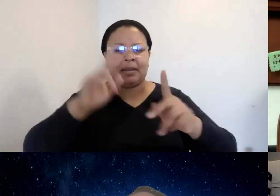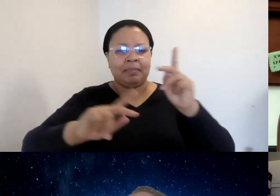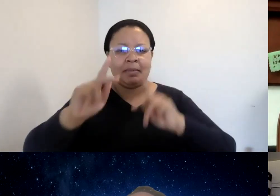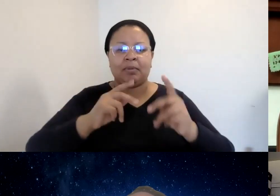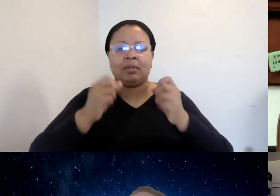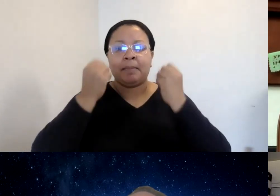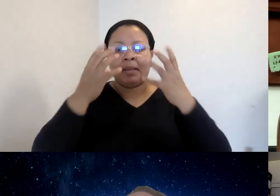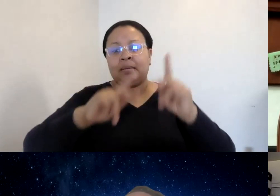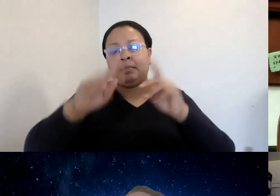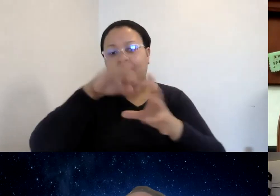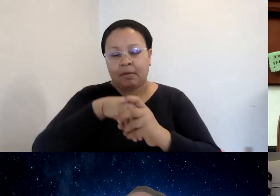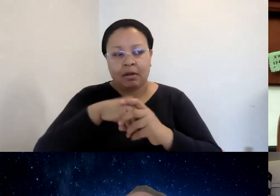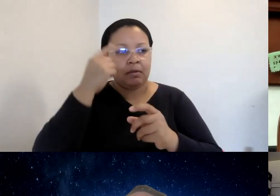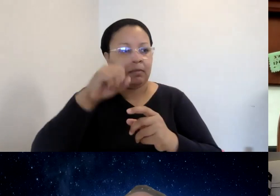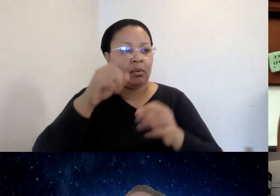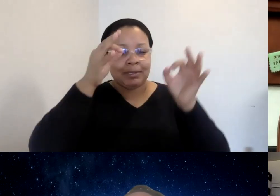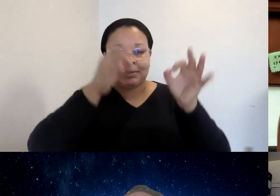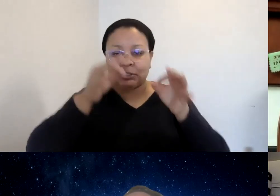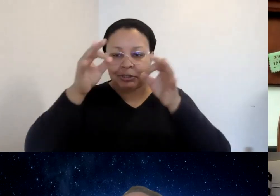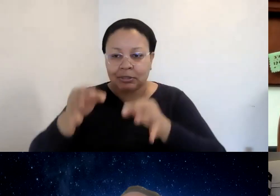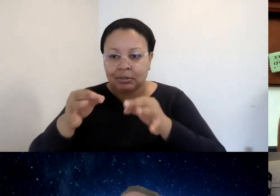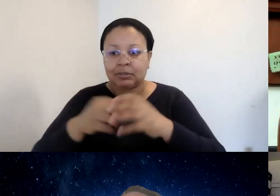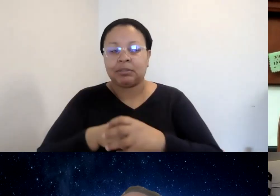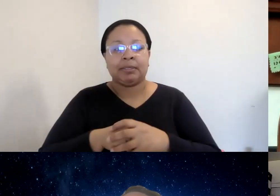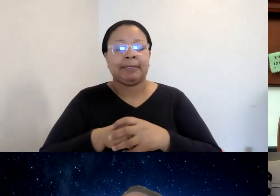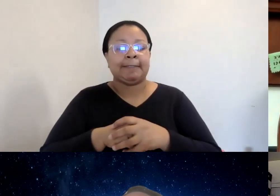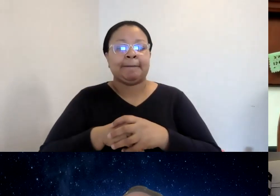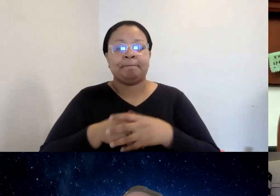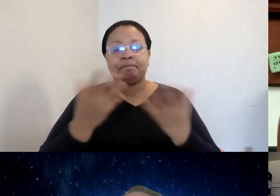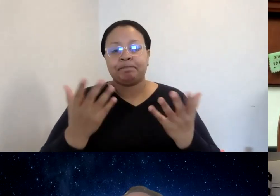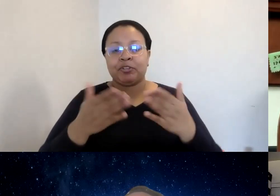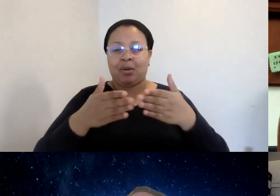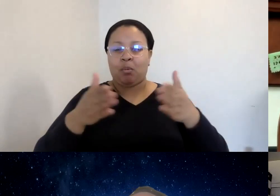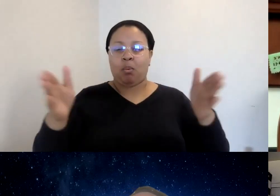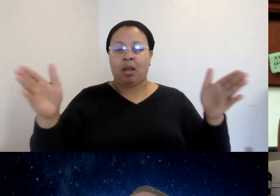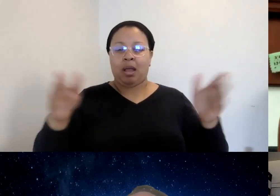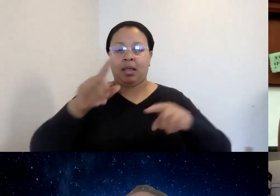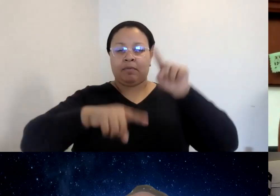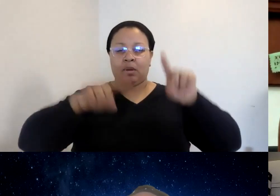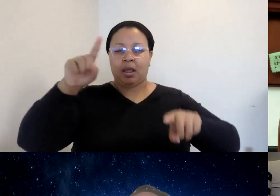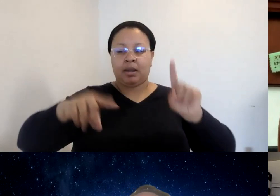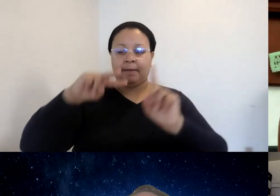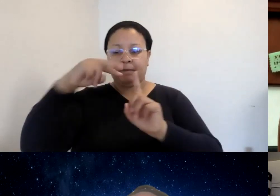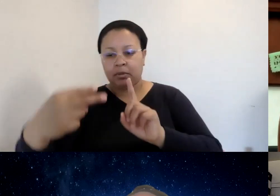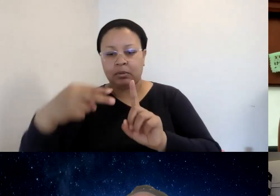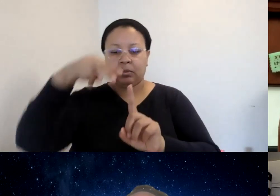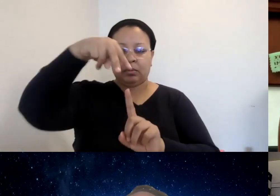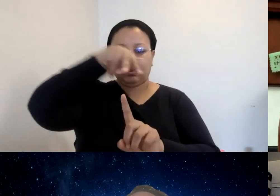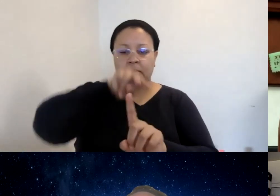So you get a wide variety of perspectives, and you